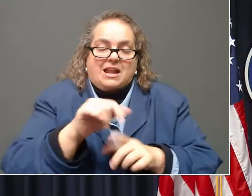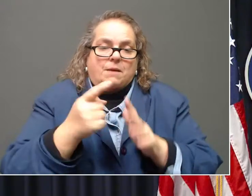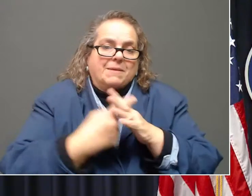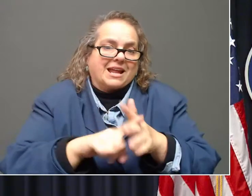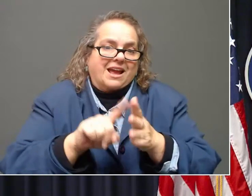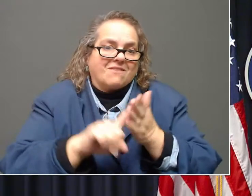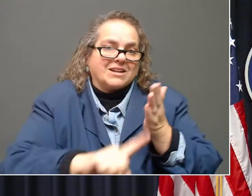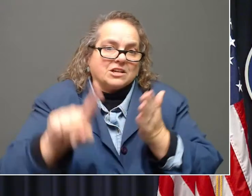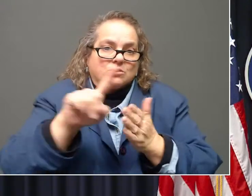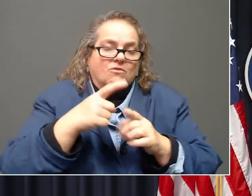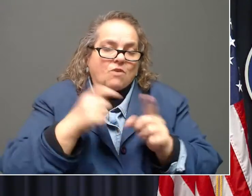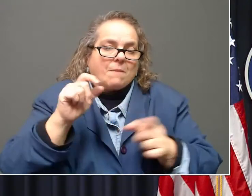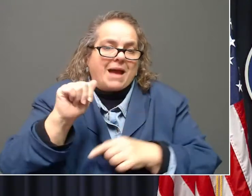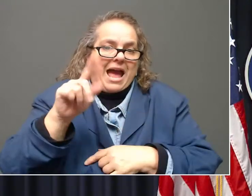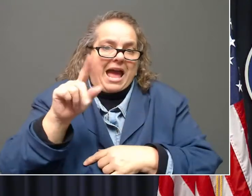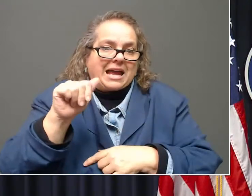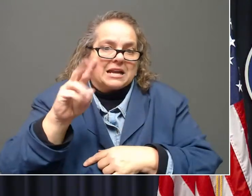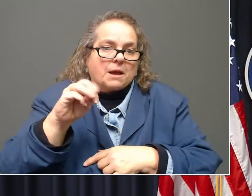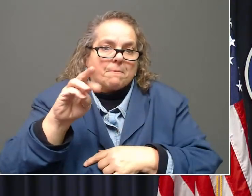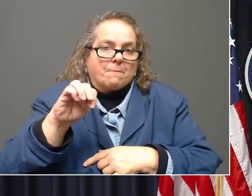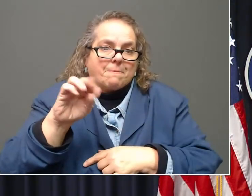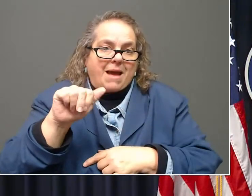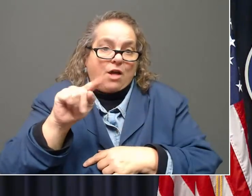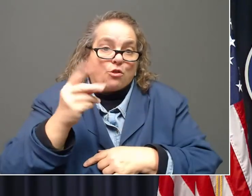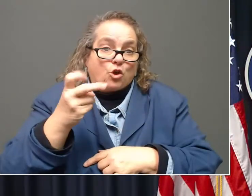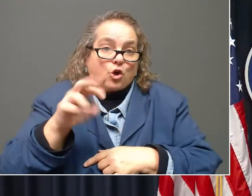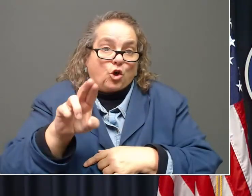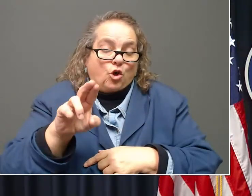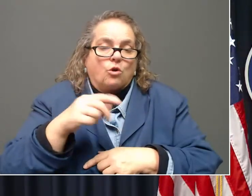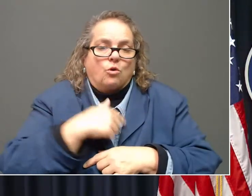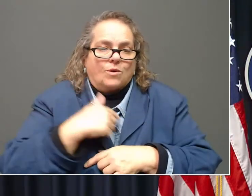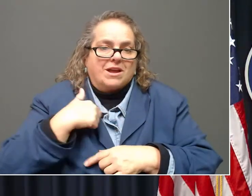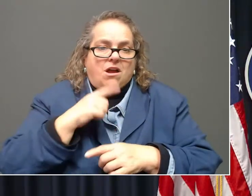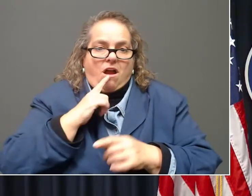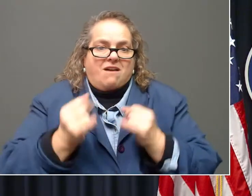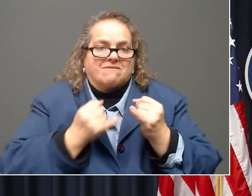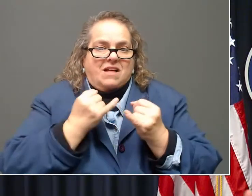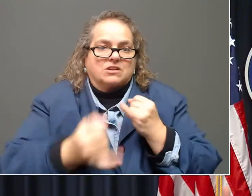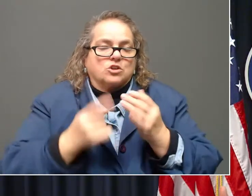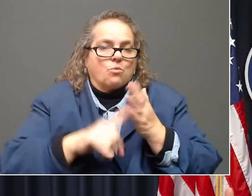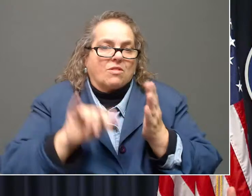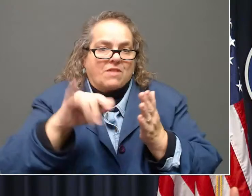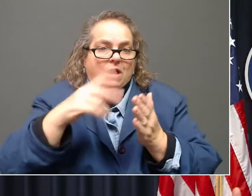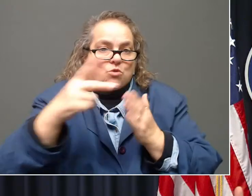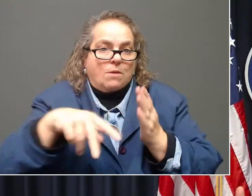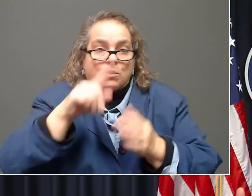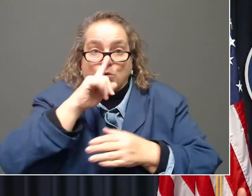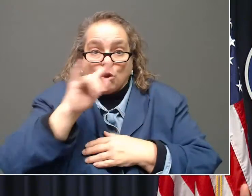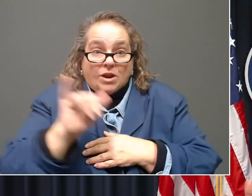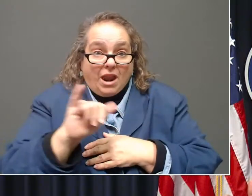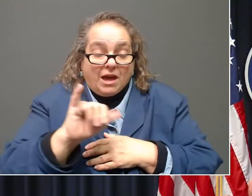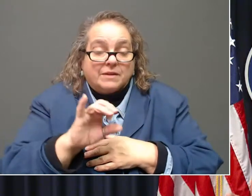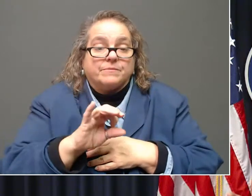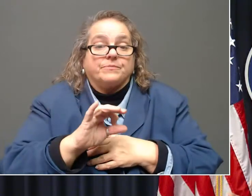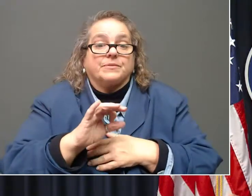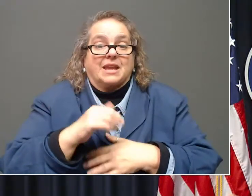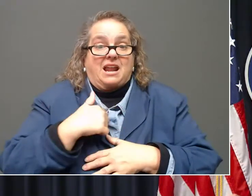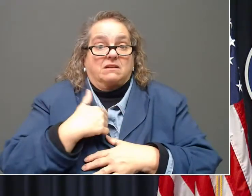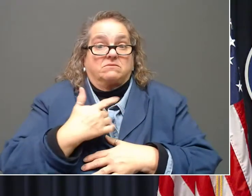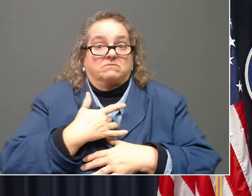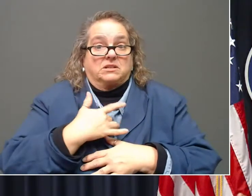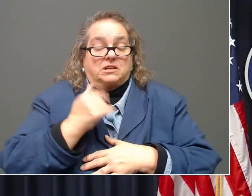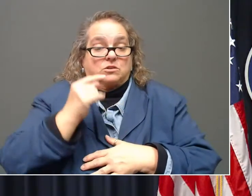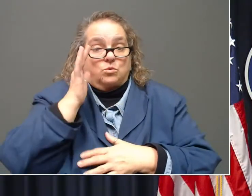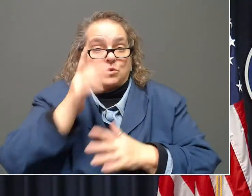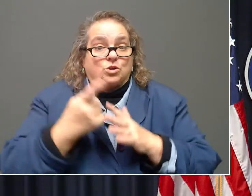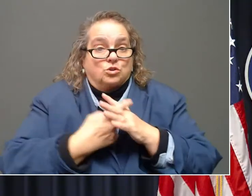we can use it. And so we're looking at senior living facilities that aren't the licensed long-term care facilities that